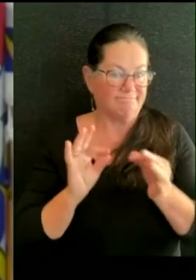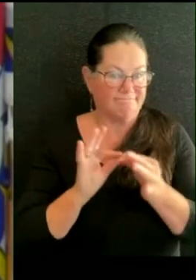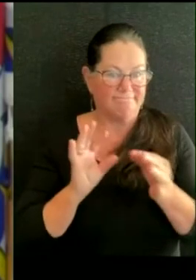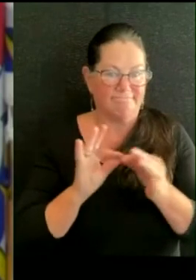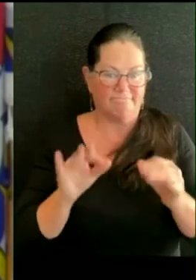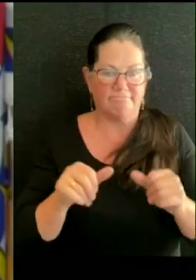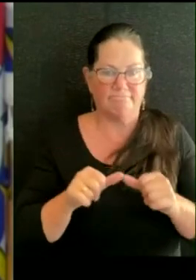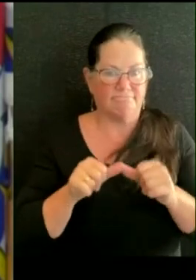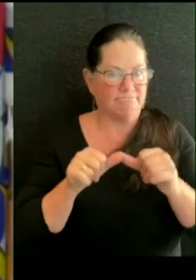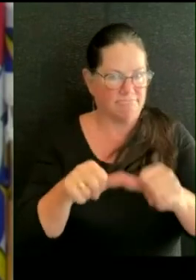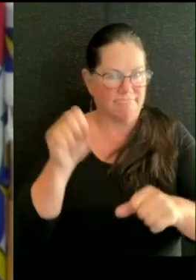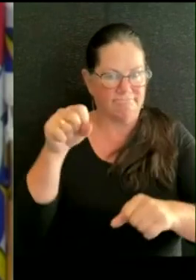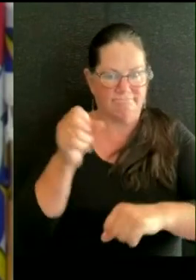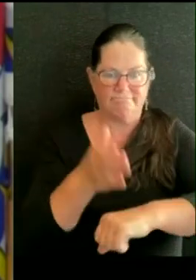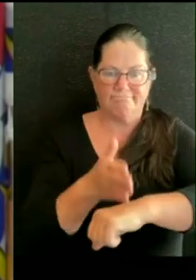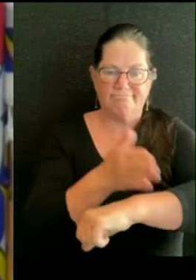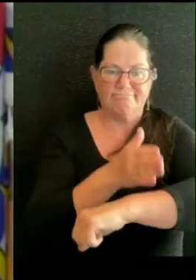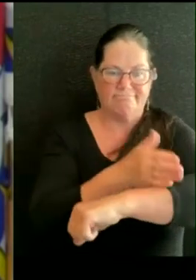progress within the complex.